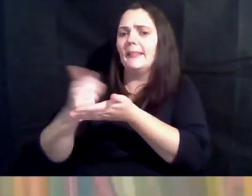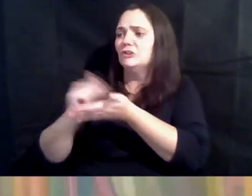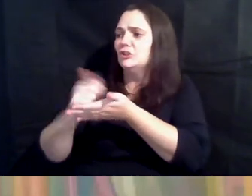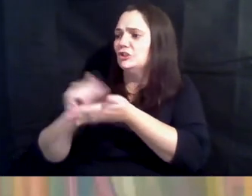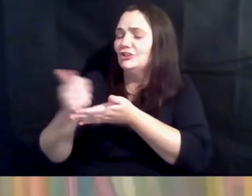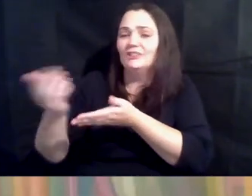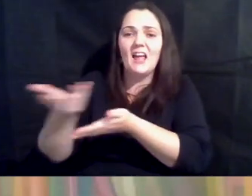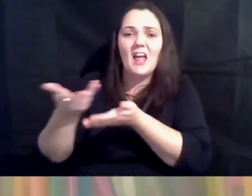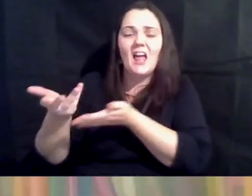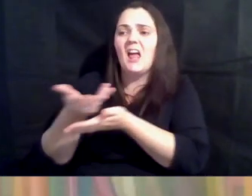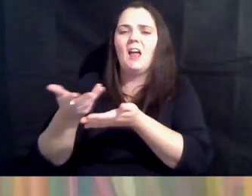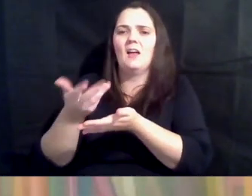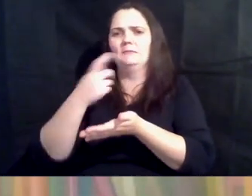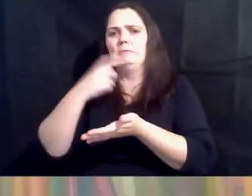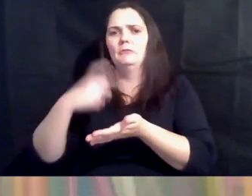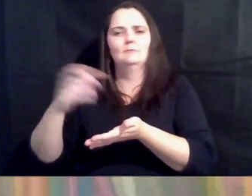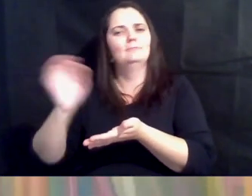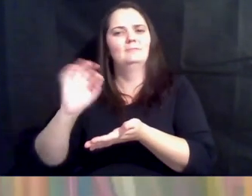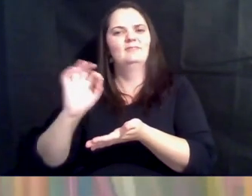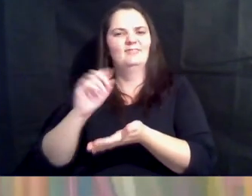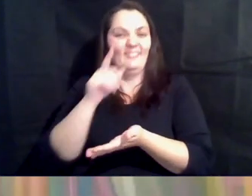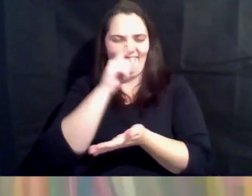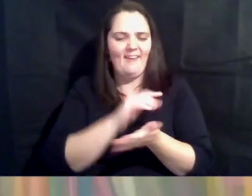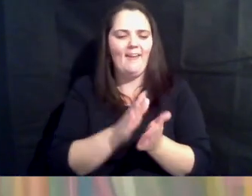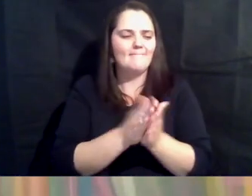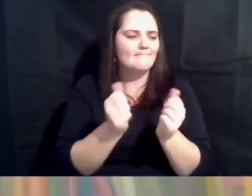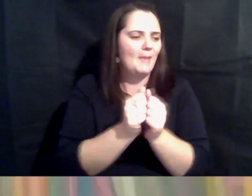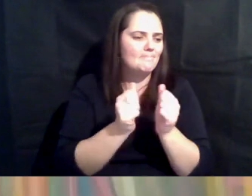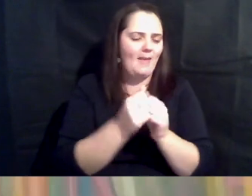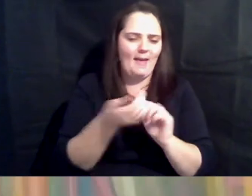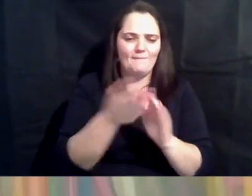empower yourself to publish something by the end. And I just think that that's really